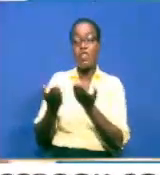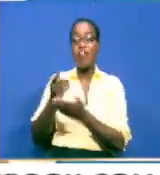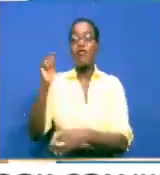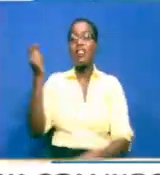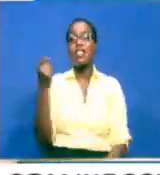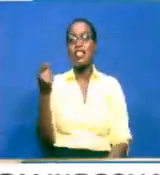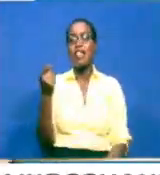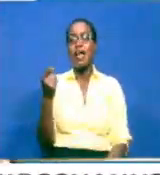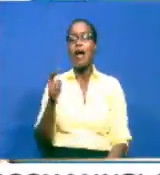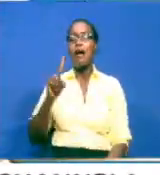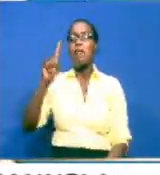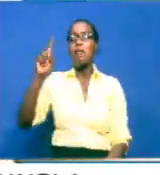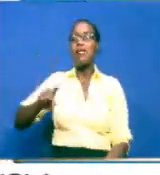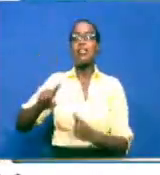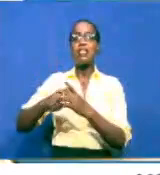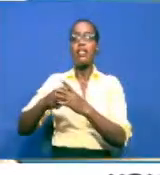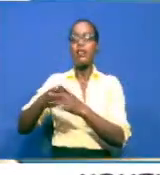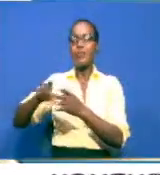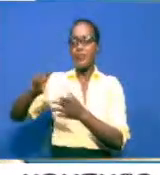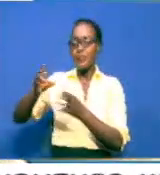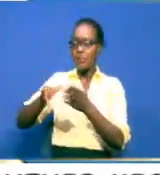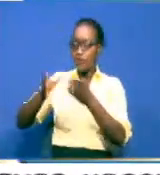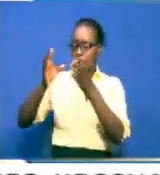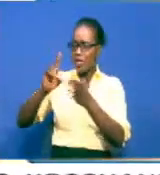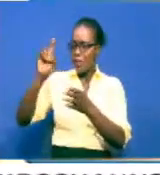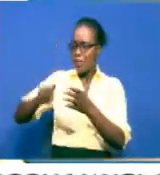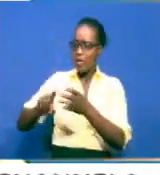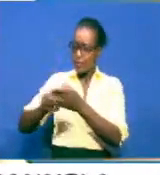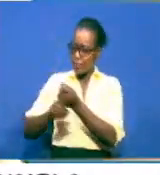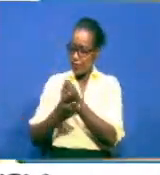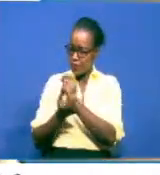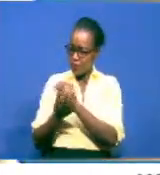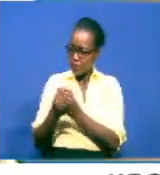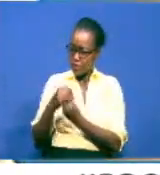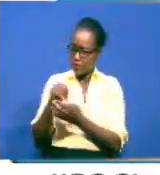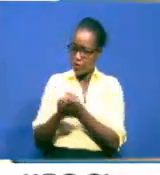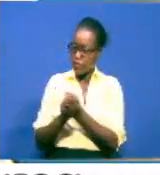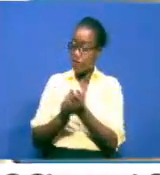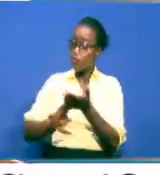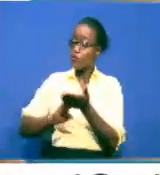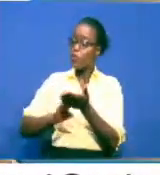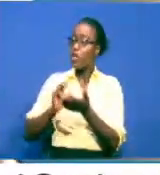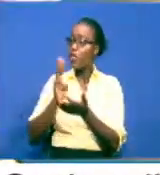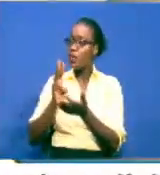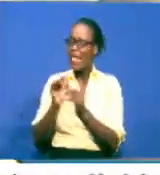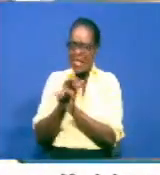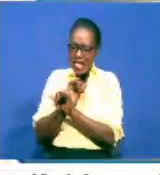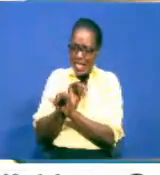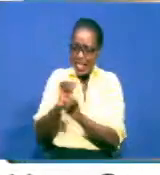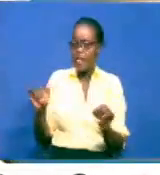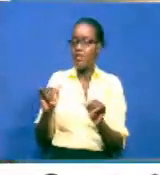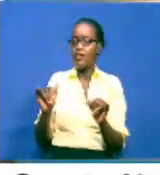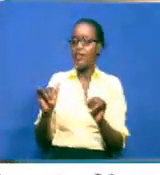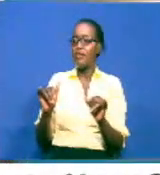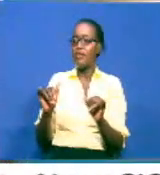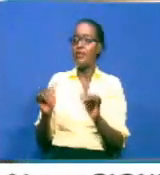from the tank. Mm-hmm. That is, you have to wash your hands with soap and water and make sure that they are clean enough. Then after that,